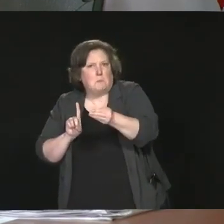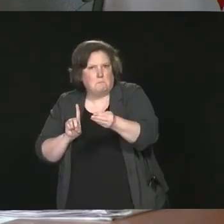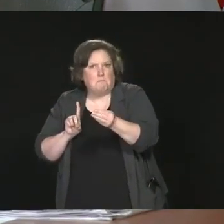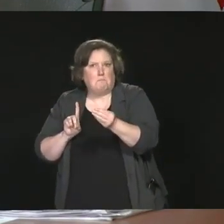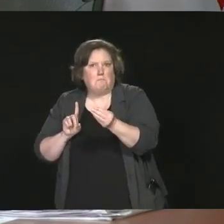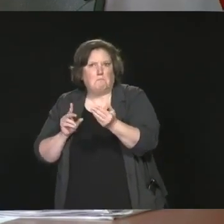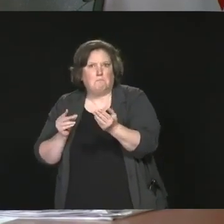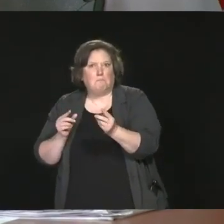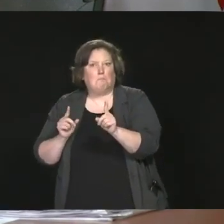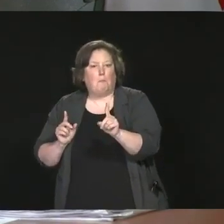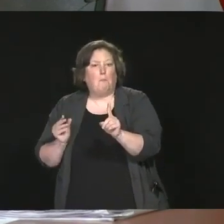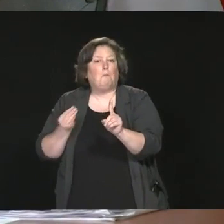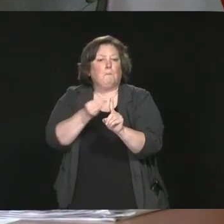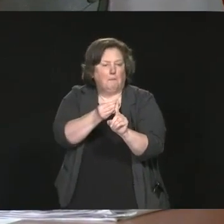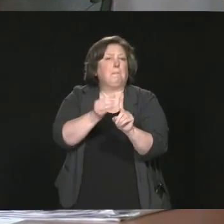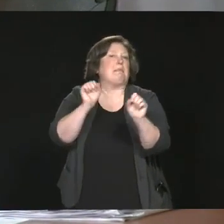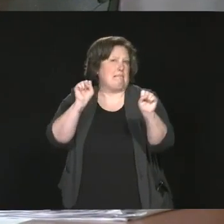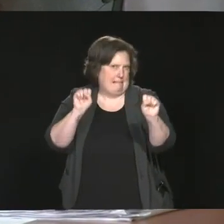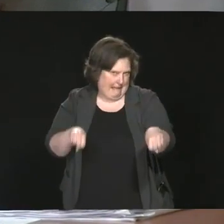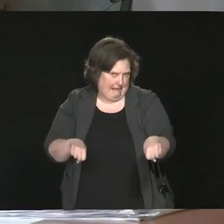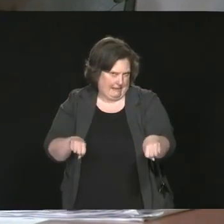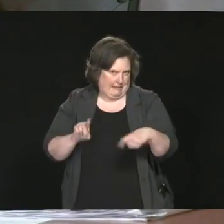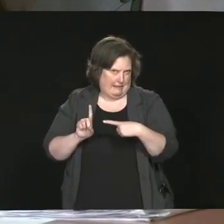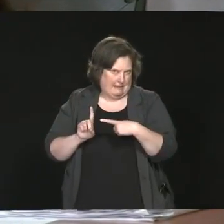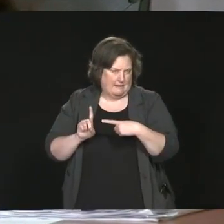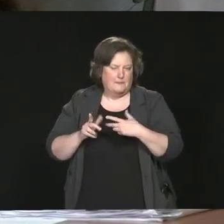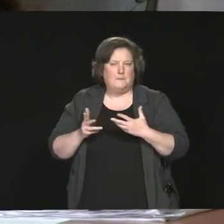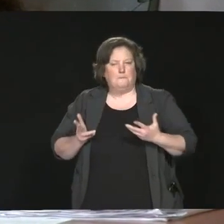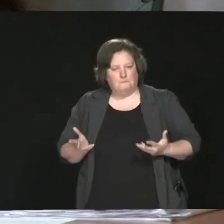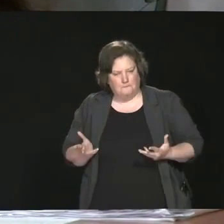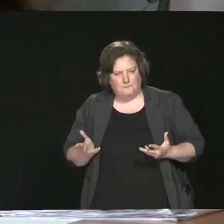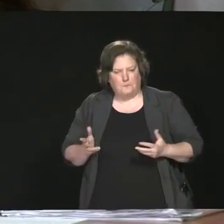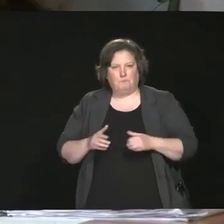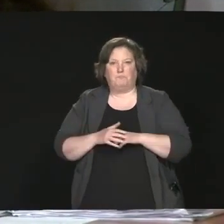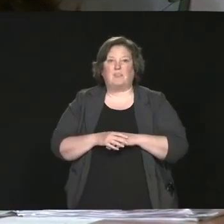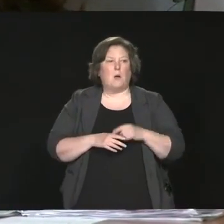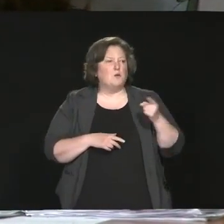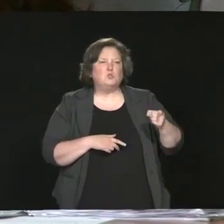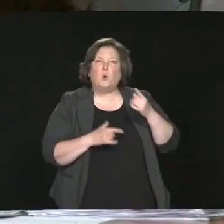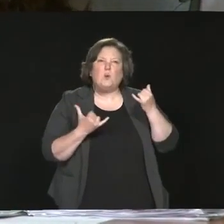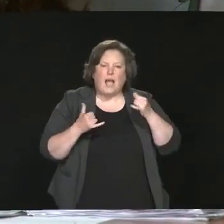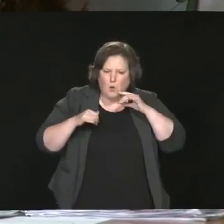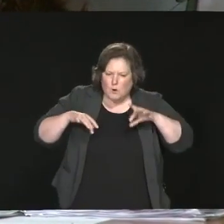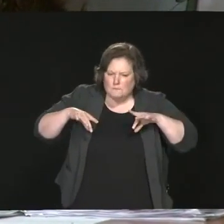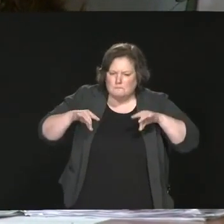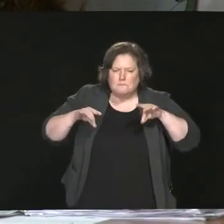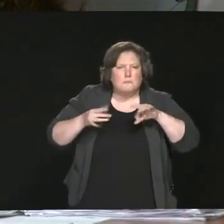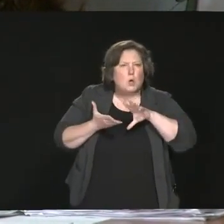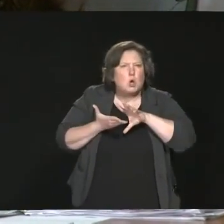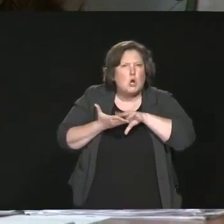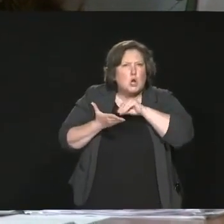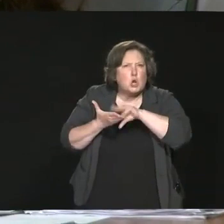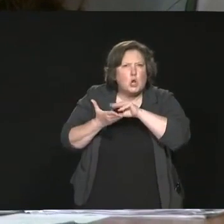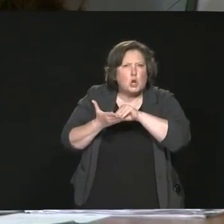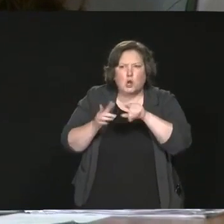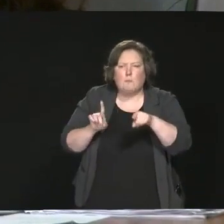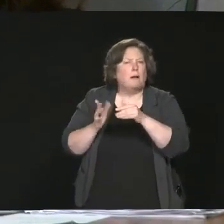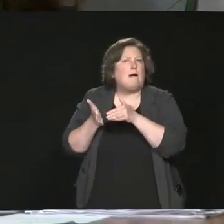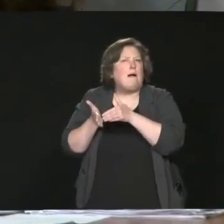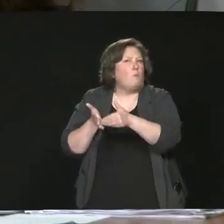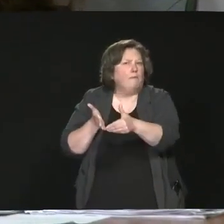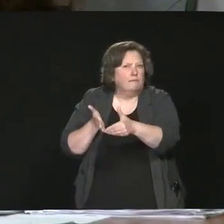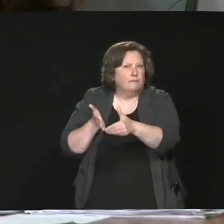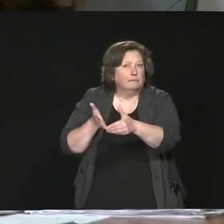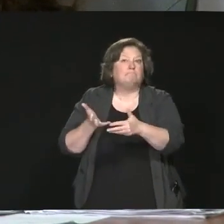undergoing evolution in terms of the information is to what extent that does occur. So that there are